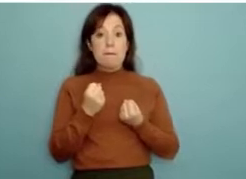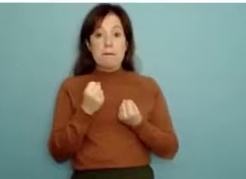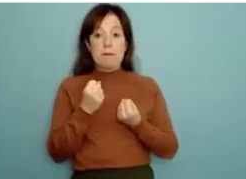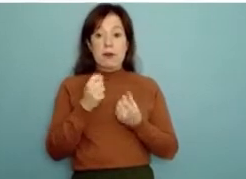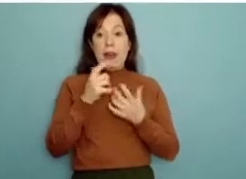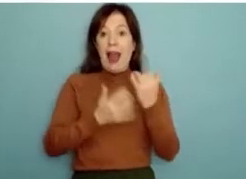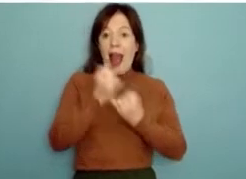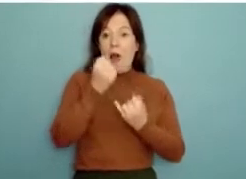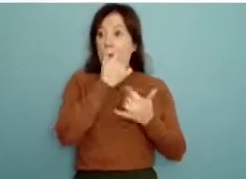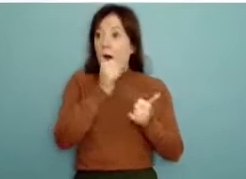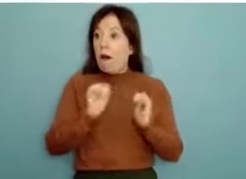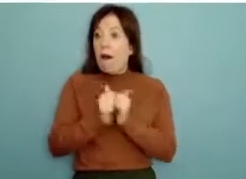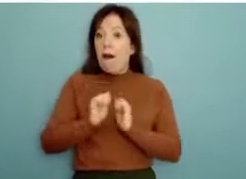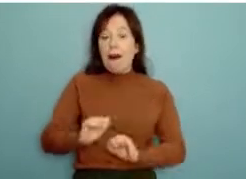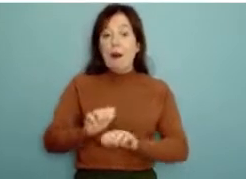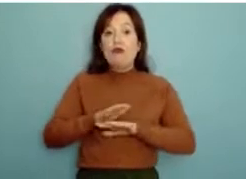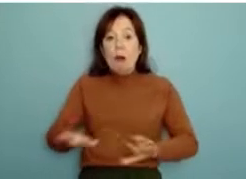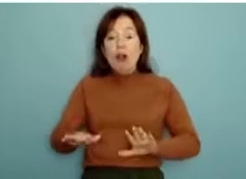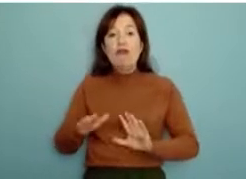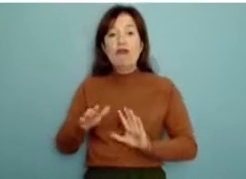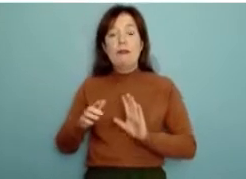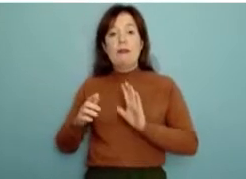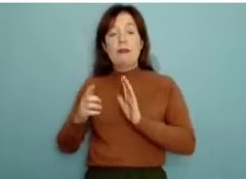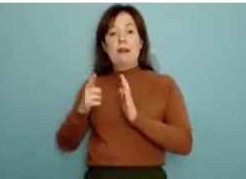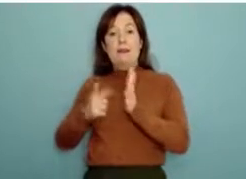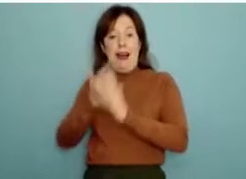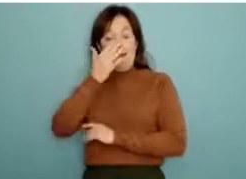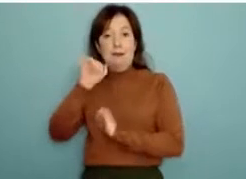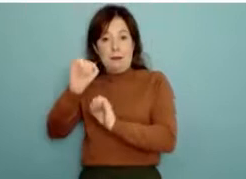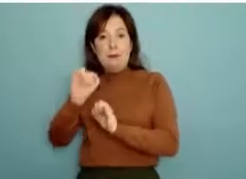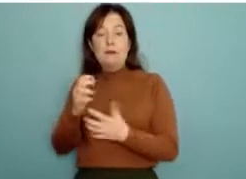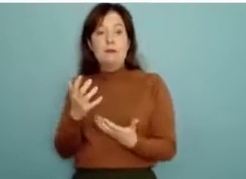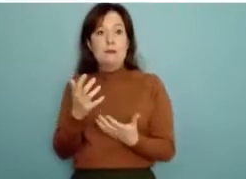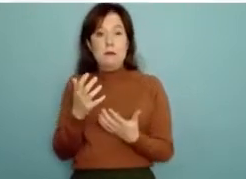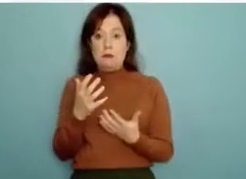and young people's mental health services, which actually makes our job a bit easier.